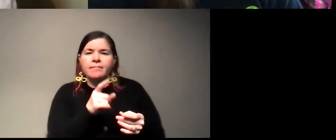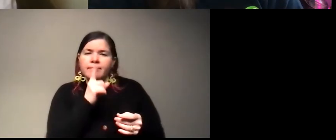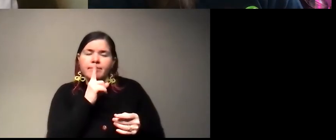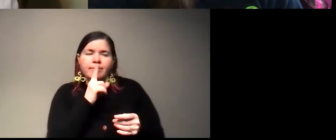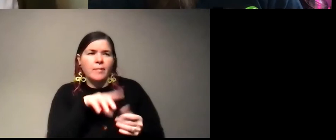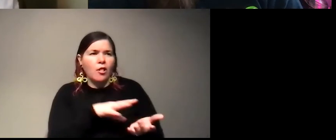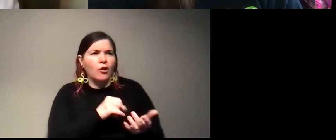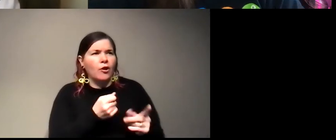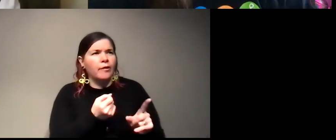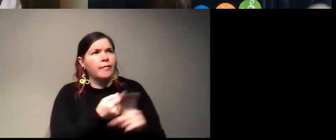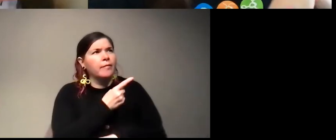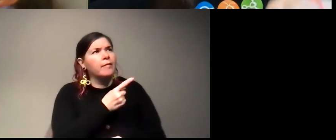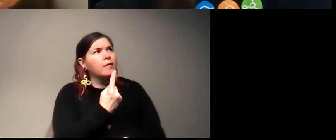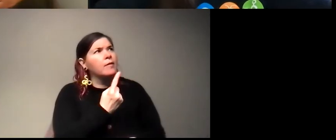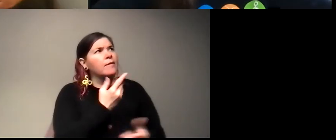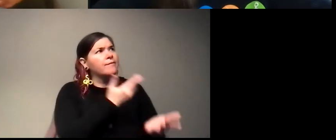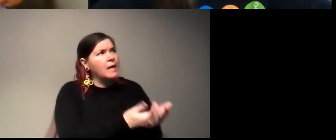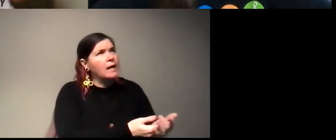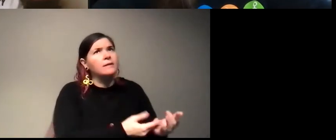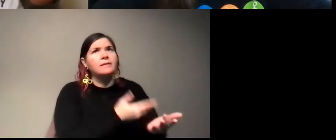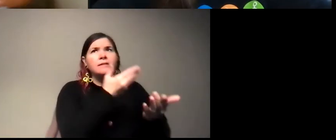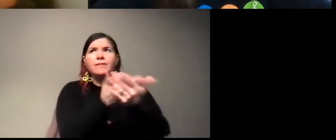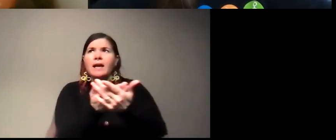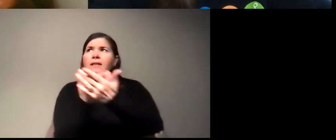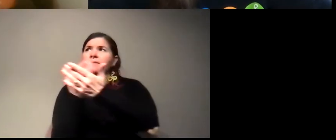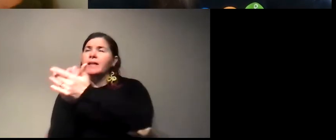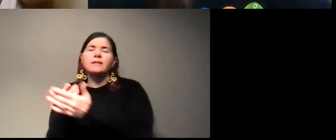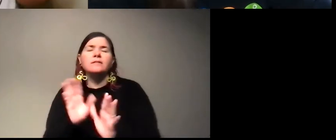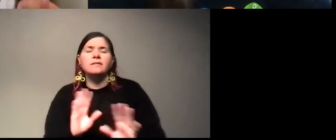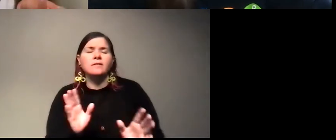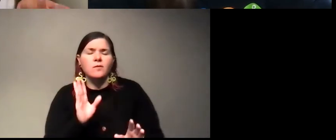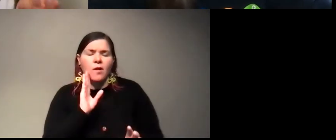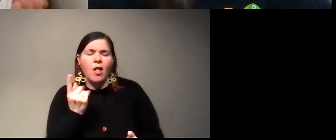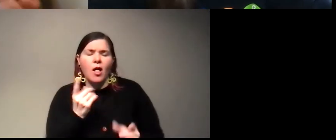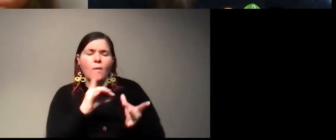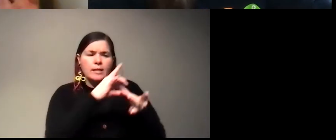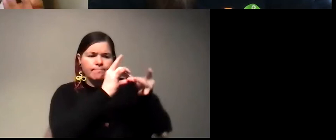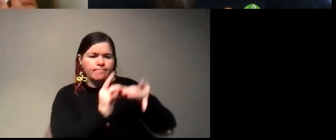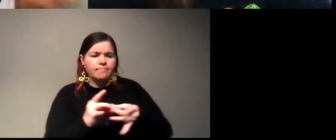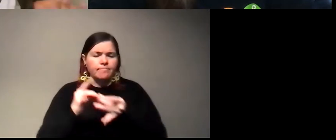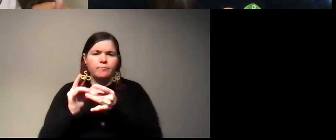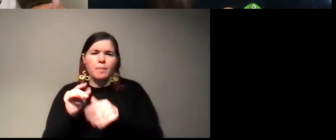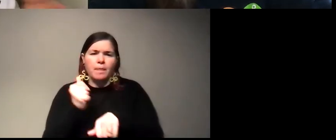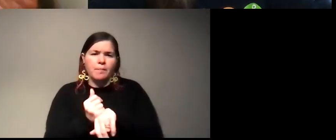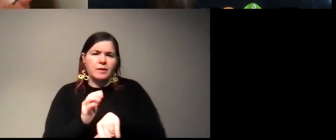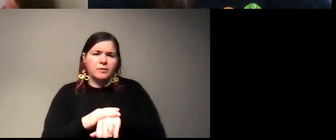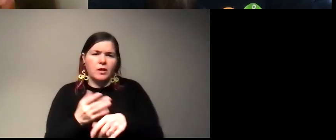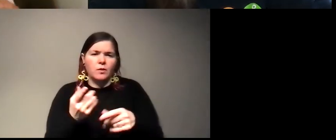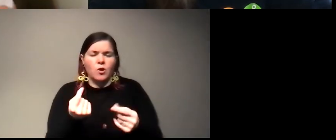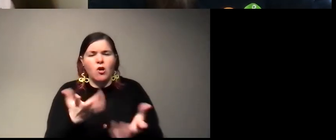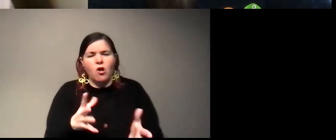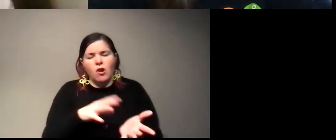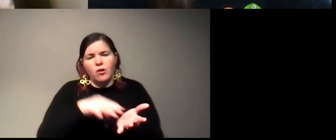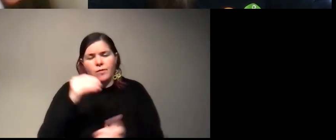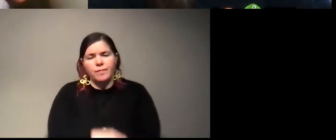like random facts that somehow fit together. You always can figure out how they fit together based off of something that you learned in a